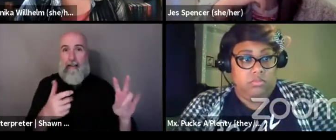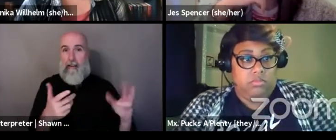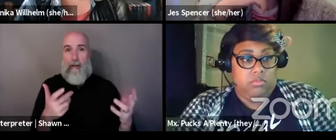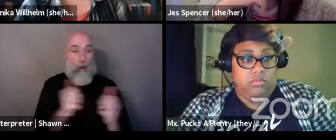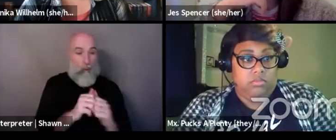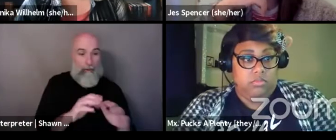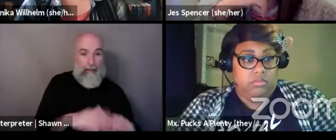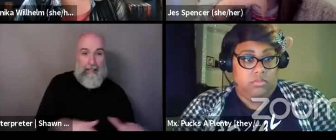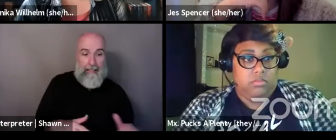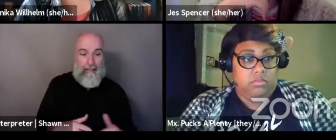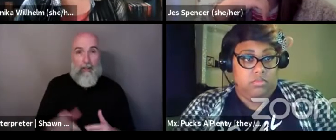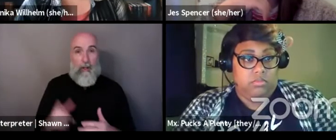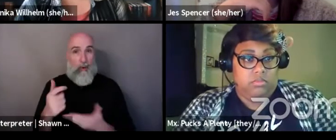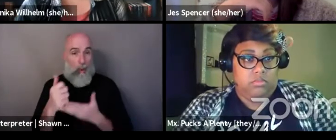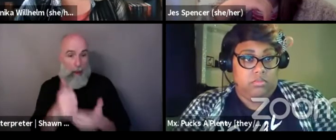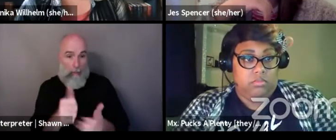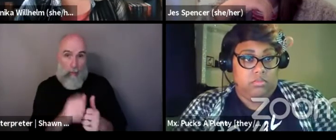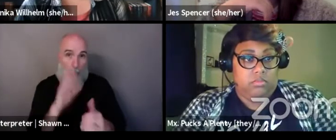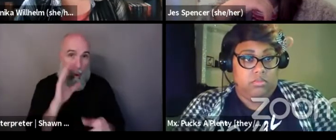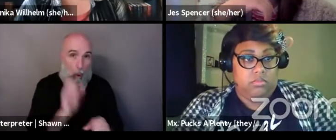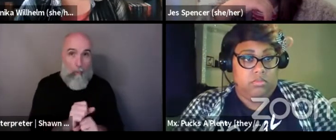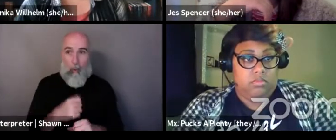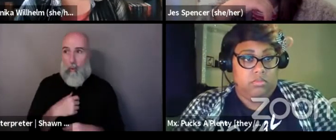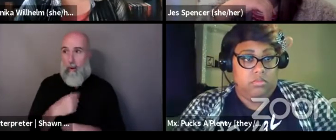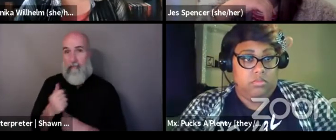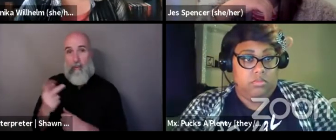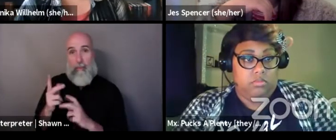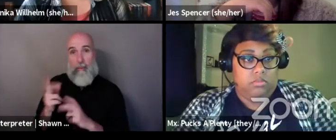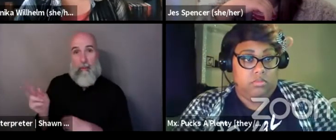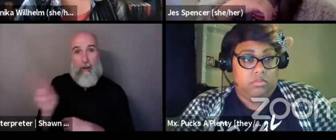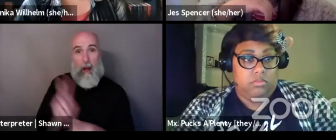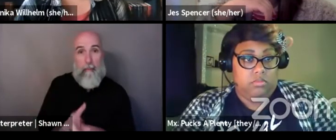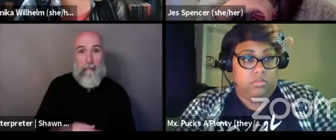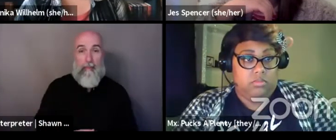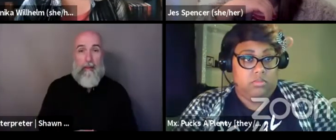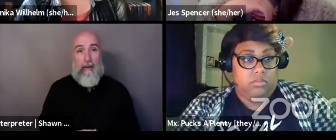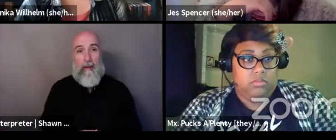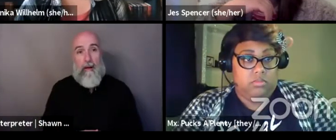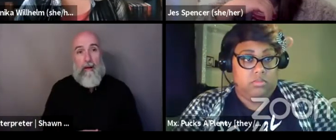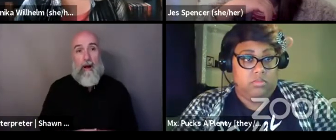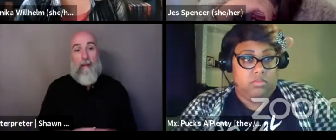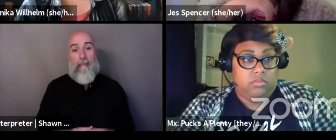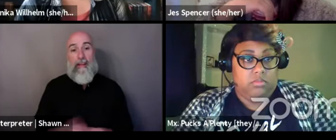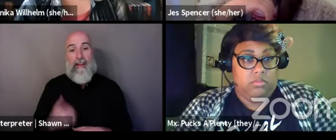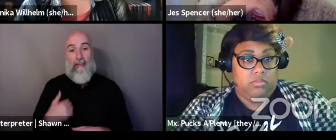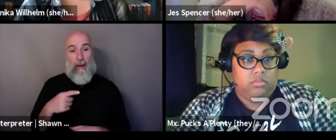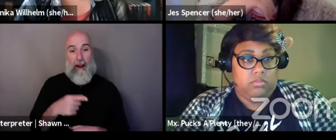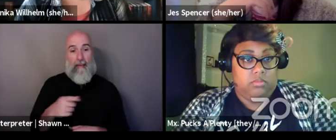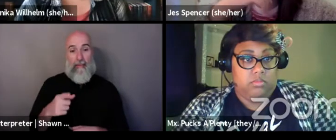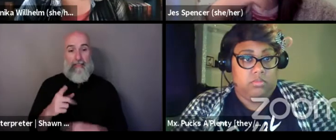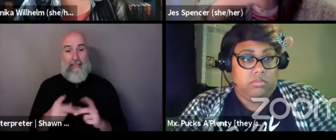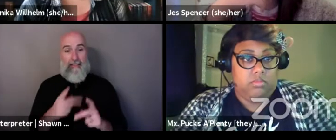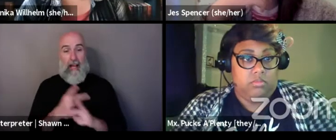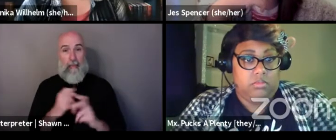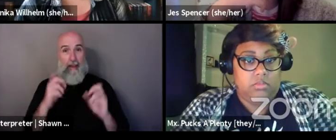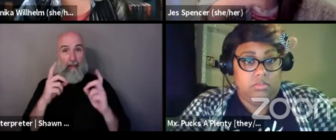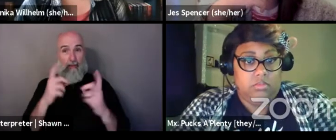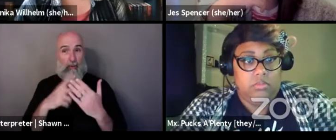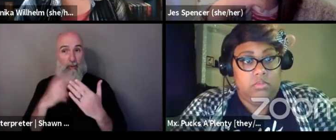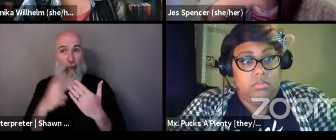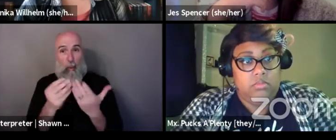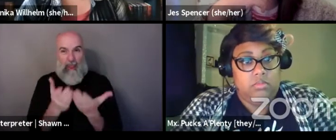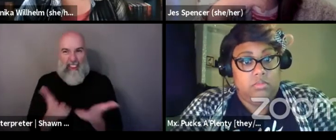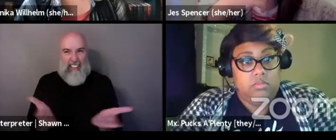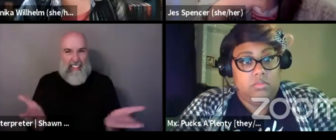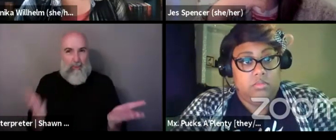the kids, and you'll help them with homework, or we'll have a couple people come. You know, if we have these education programs or things, why